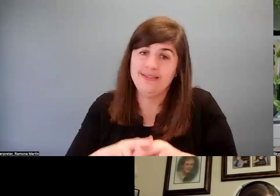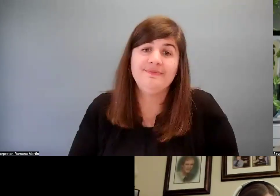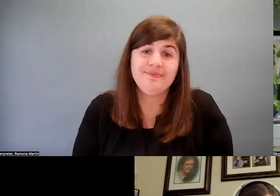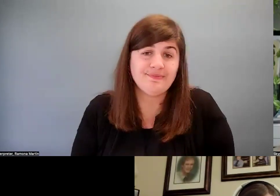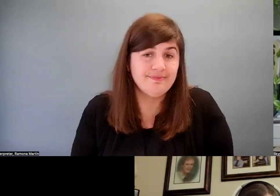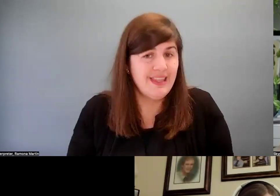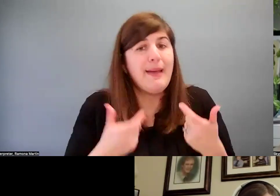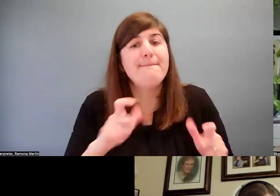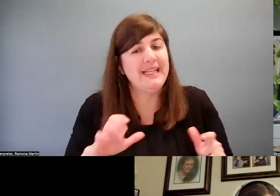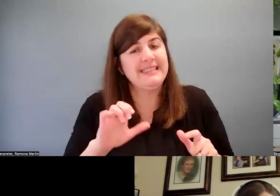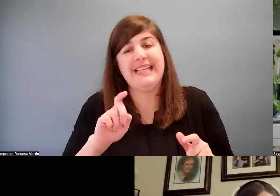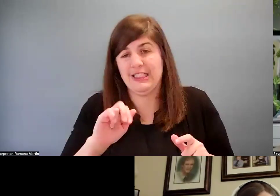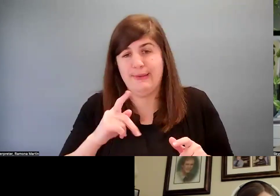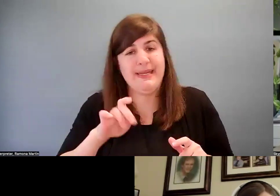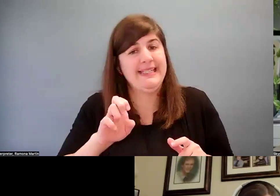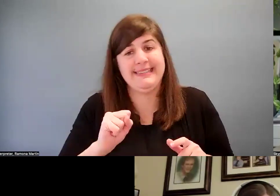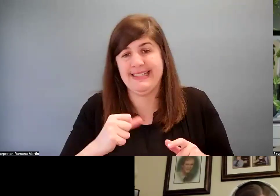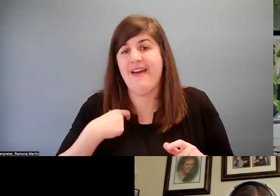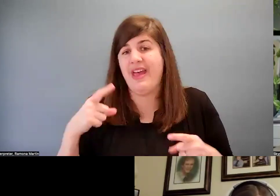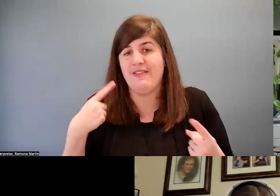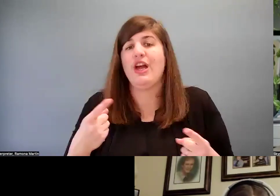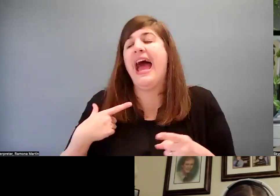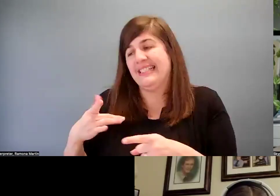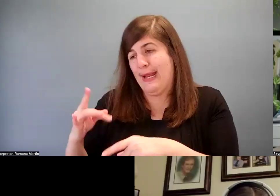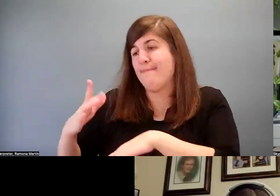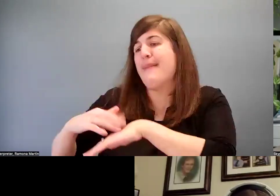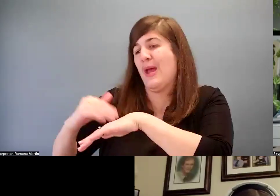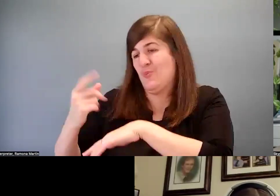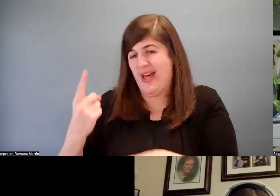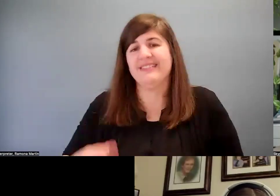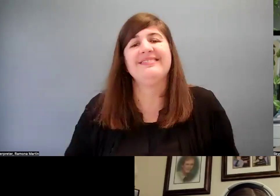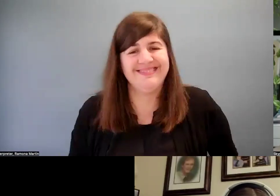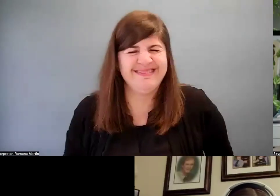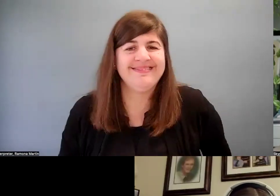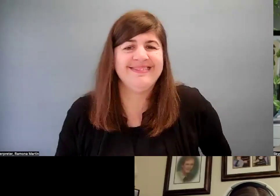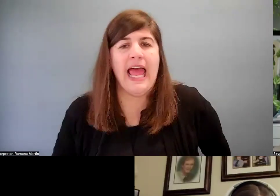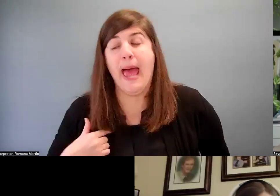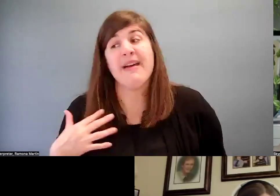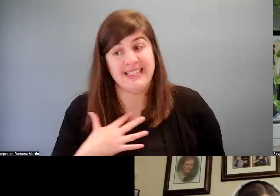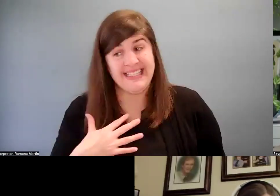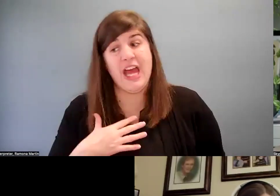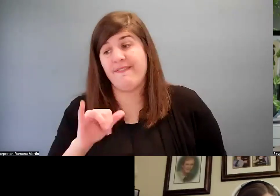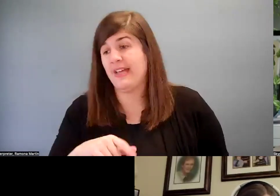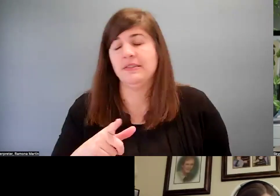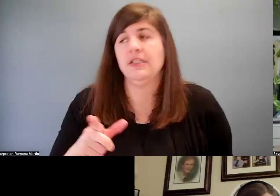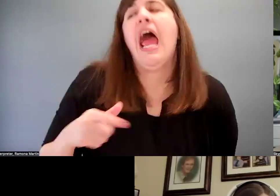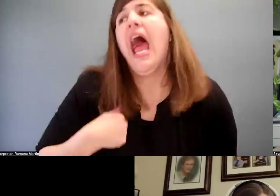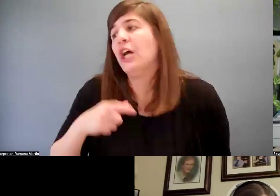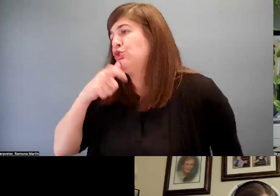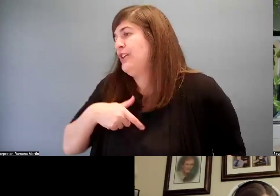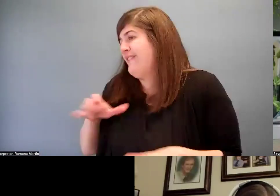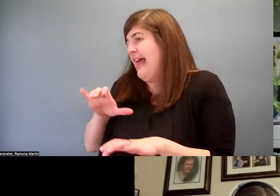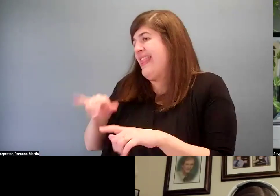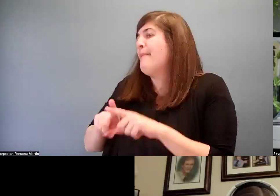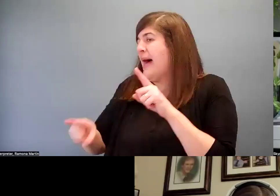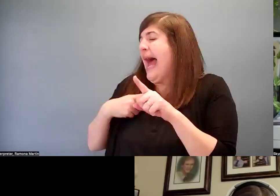centipedes I've ever seen in my life were in Oh Hawaii. yeah, I pet one. I'm scared. I'm scared. That's talking You about shouldn't bugs. do that, but I Jeff. did. I'm